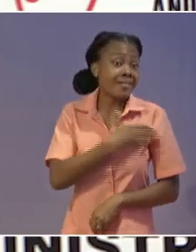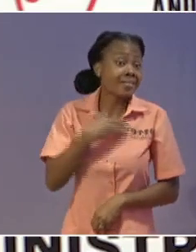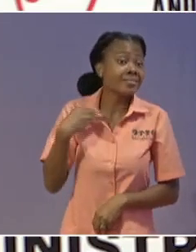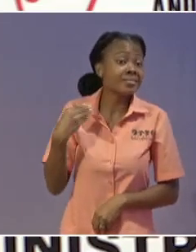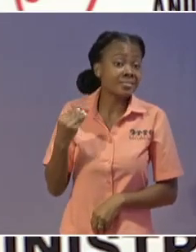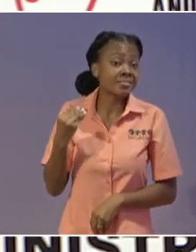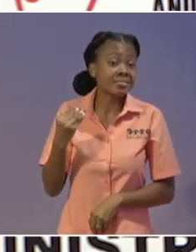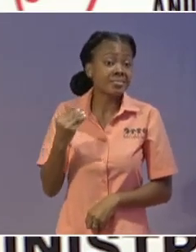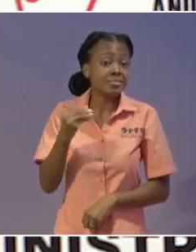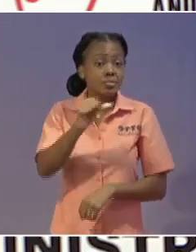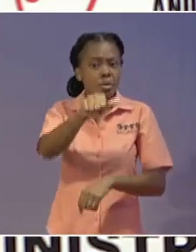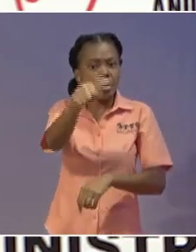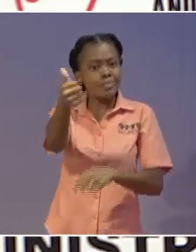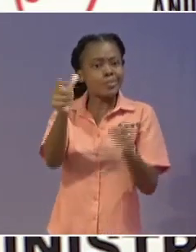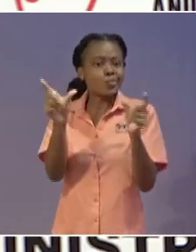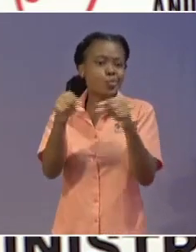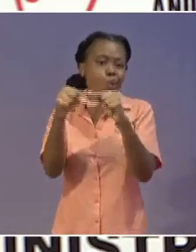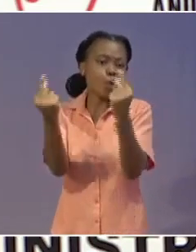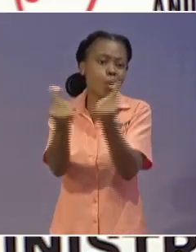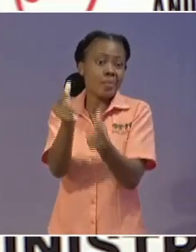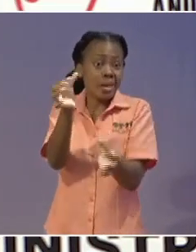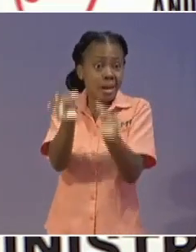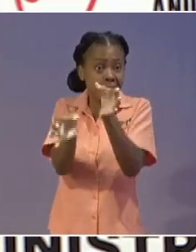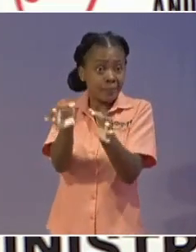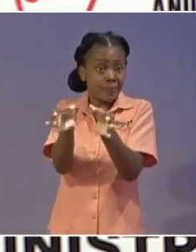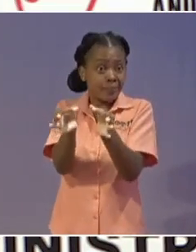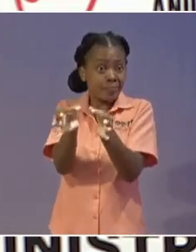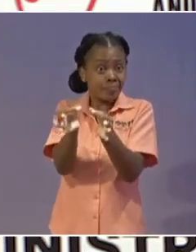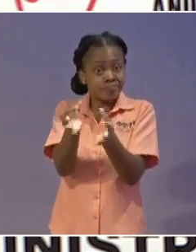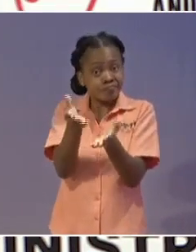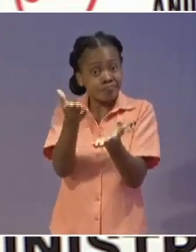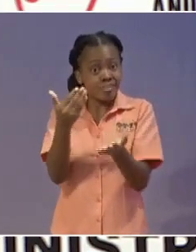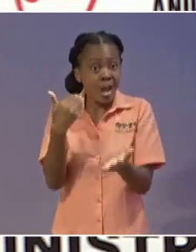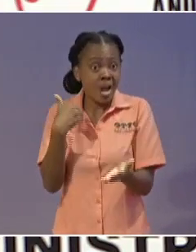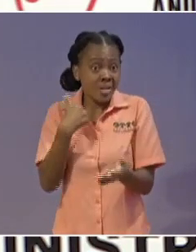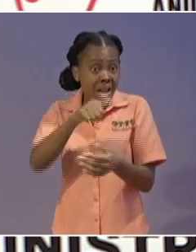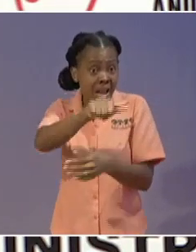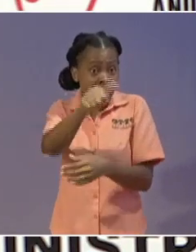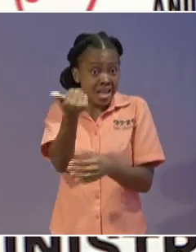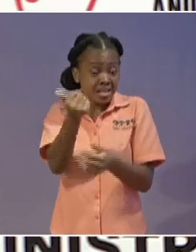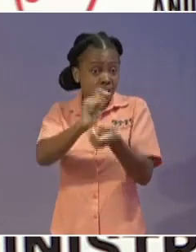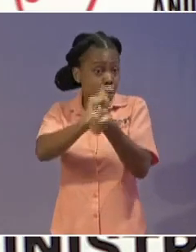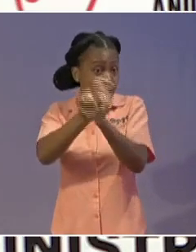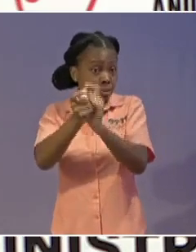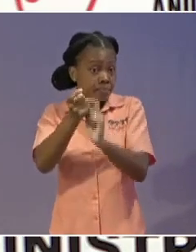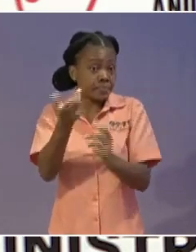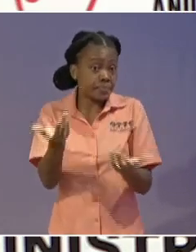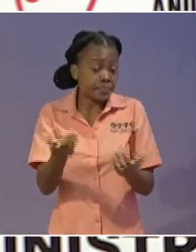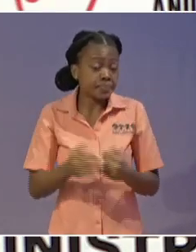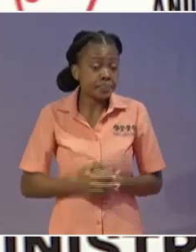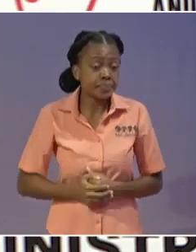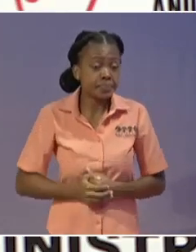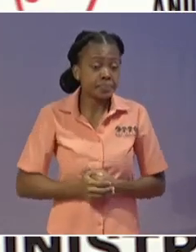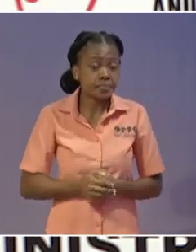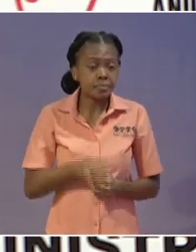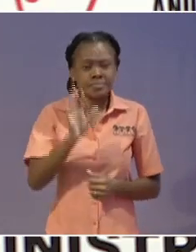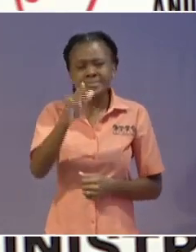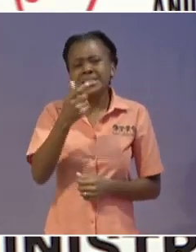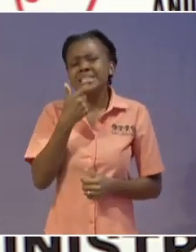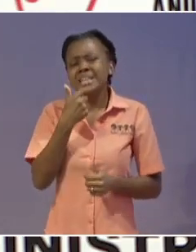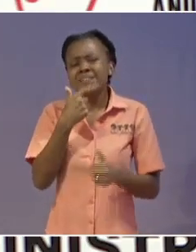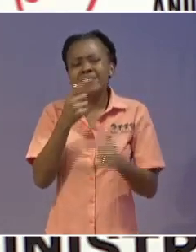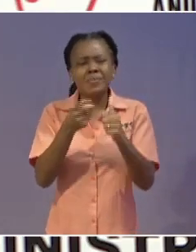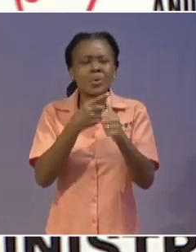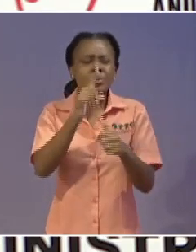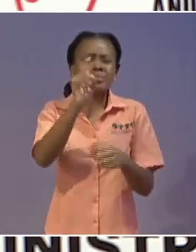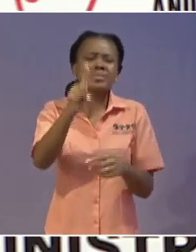first question, if you could repeat the first part of it, please. I didn't get the first part of it. Okay, well, the first part of my